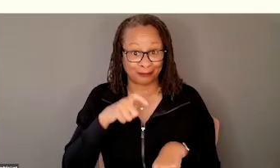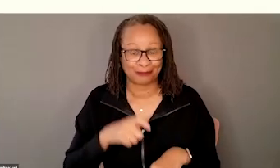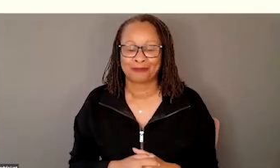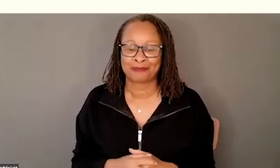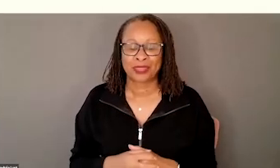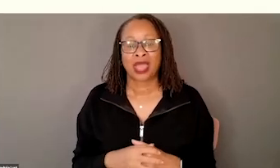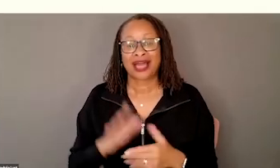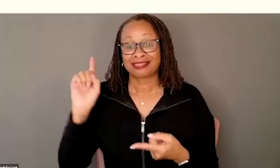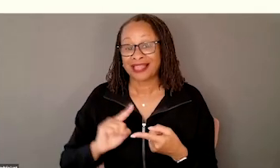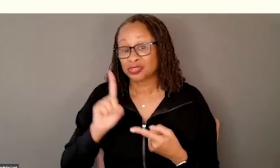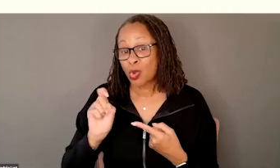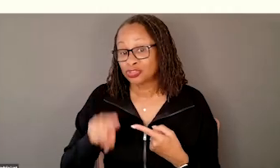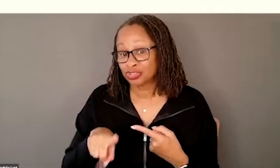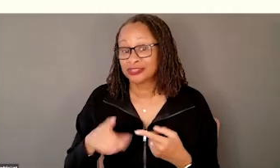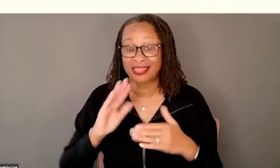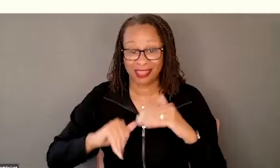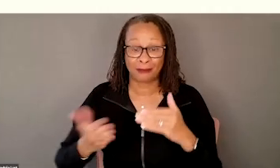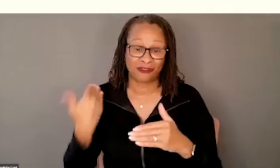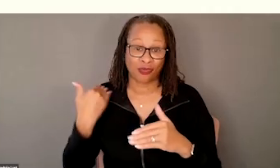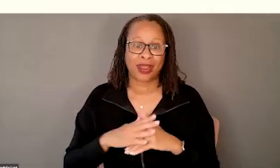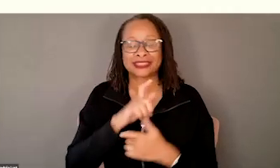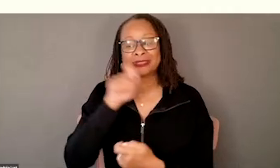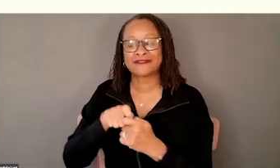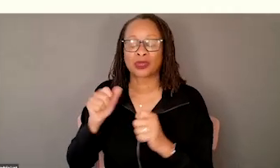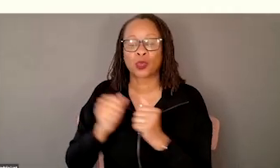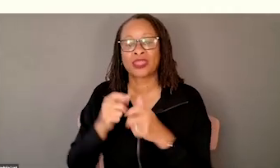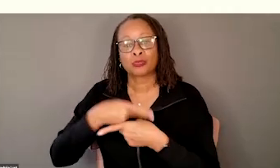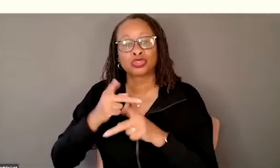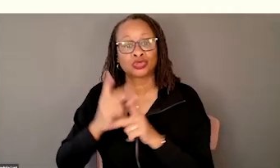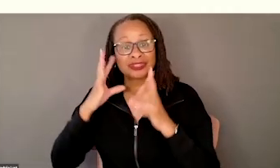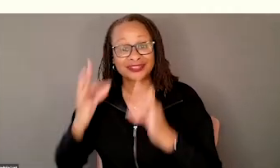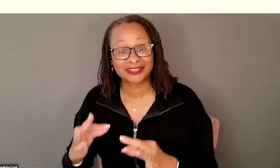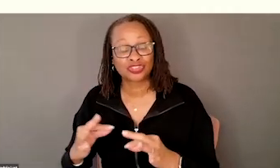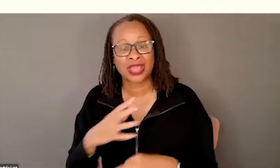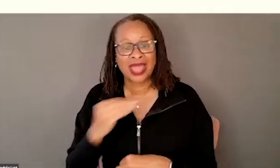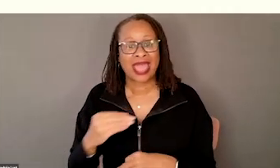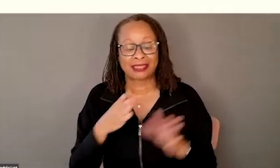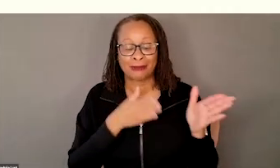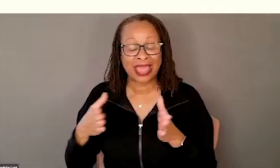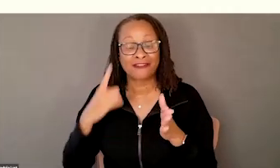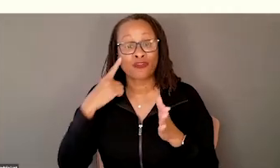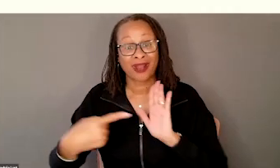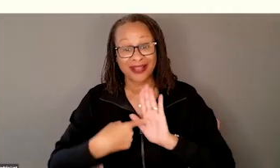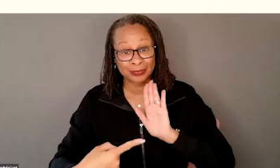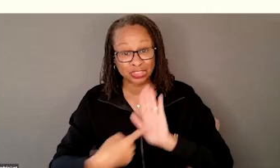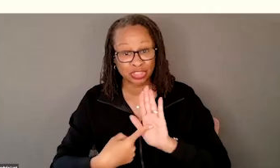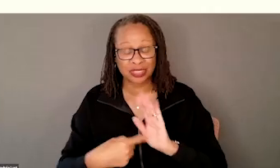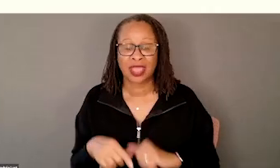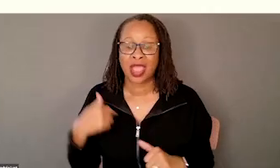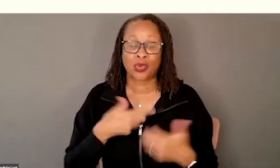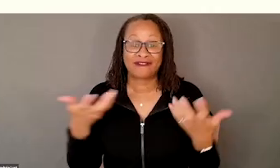fewer questions, so especially in the producing decisions and the plan for exhibition, we've combined